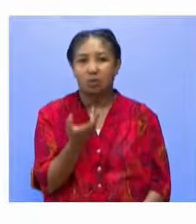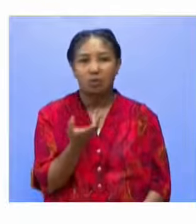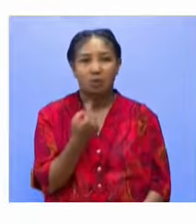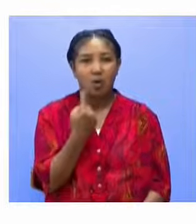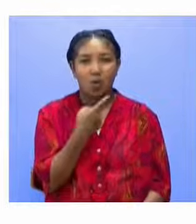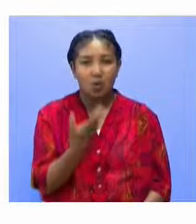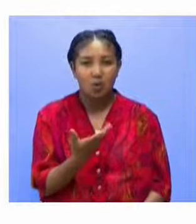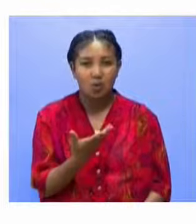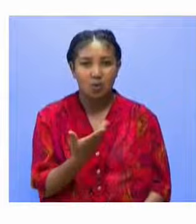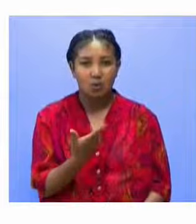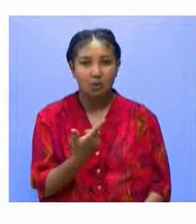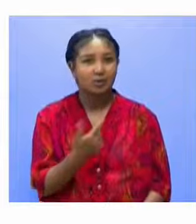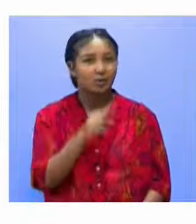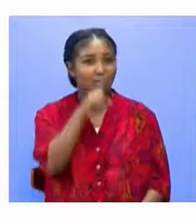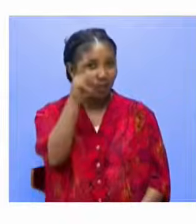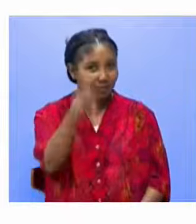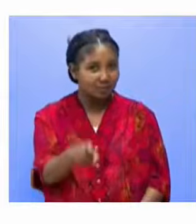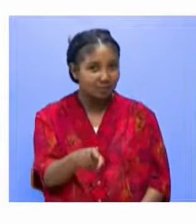To ask